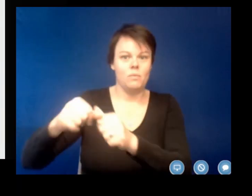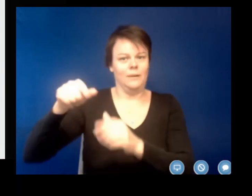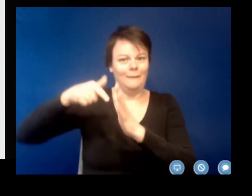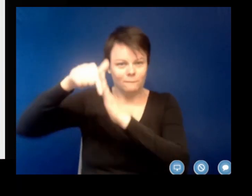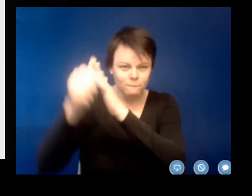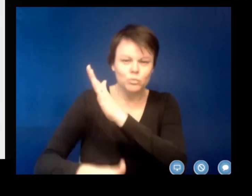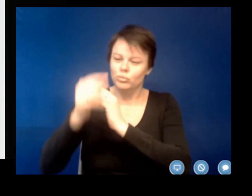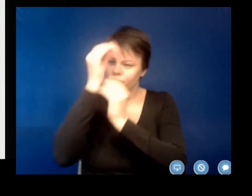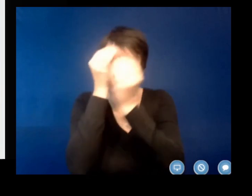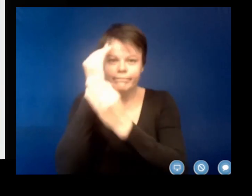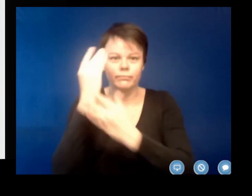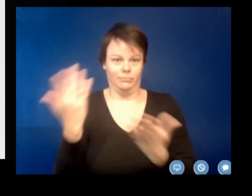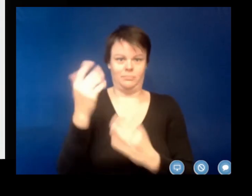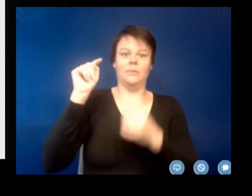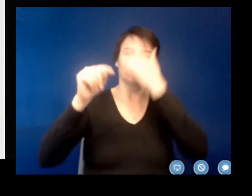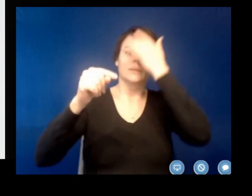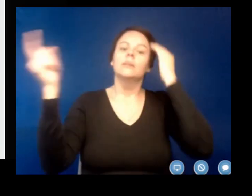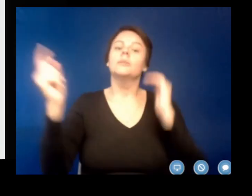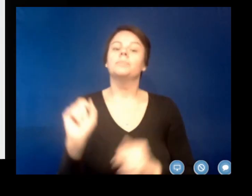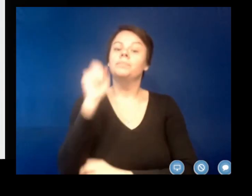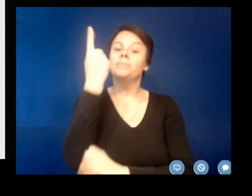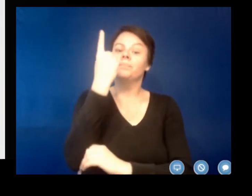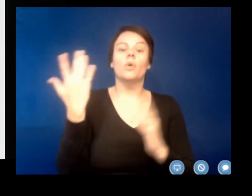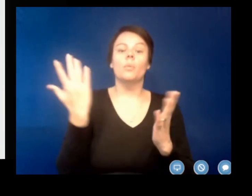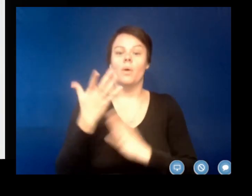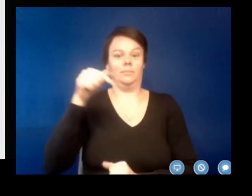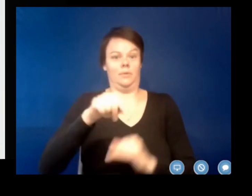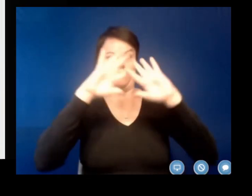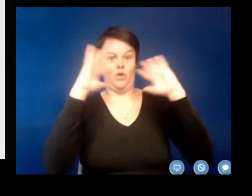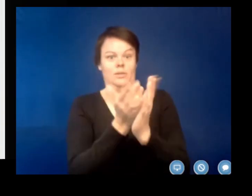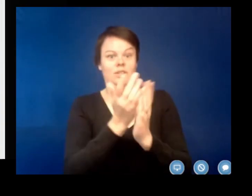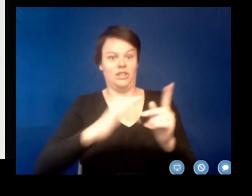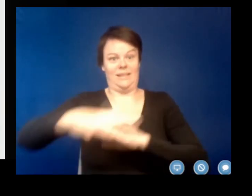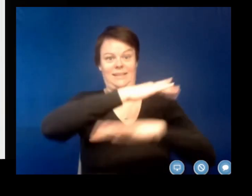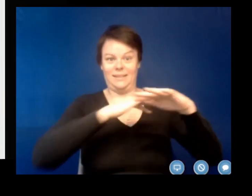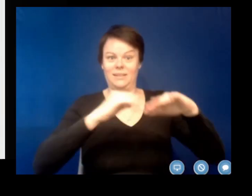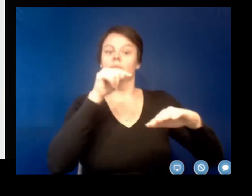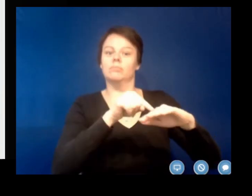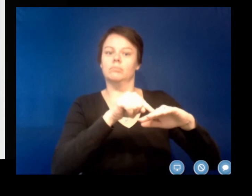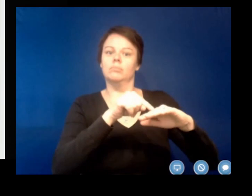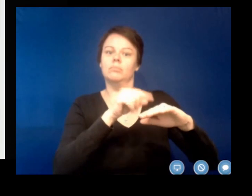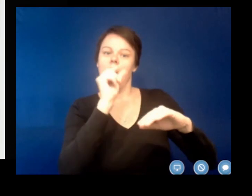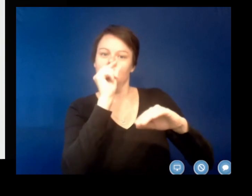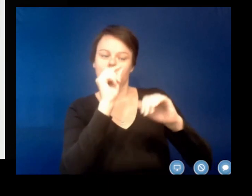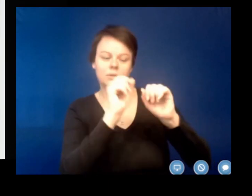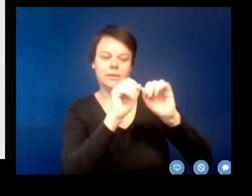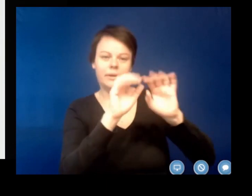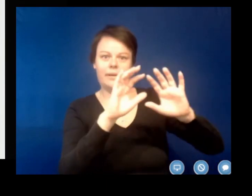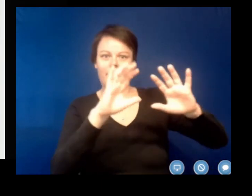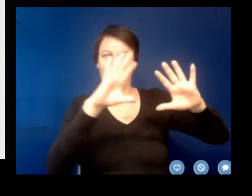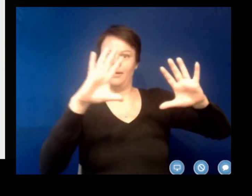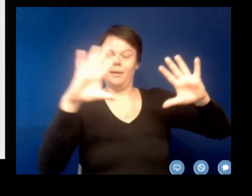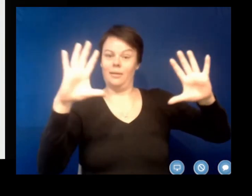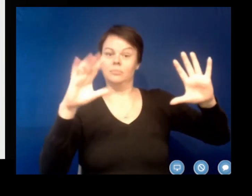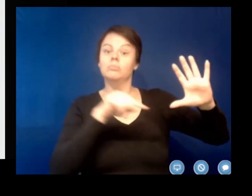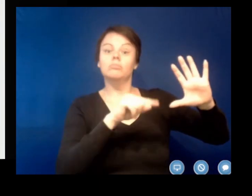real state. It is not a situation of direct elections and problem solving just related